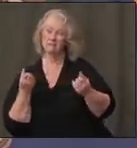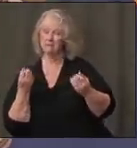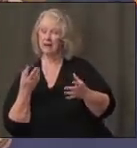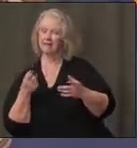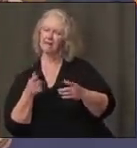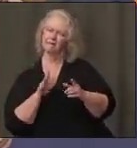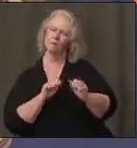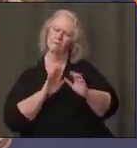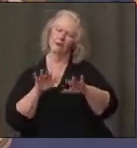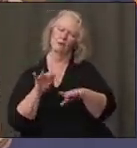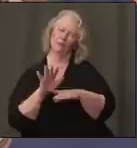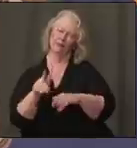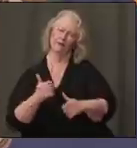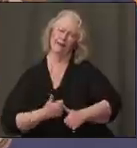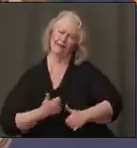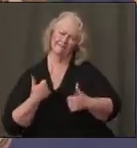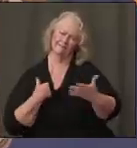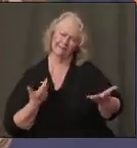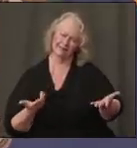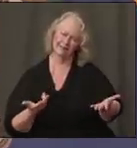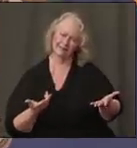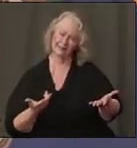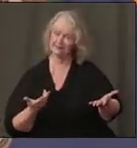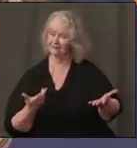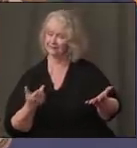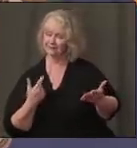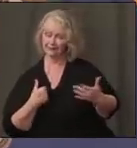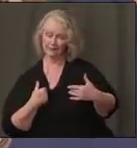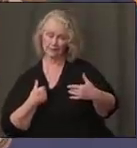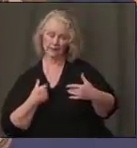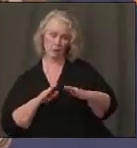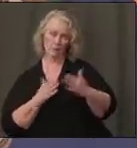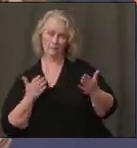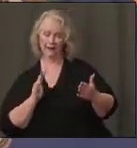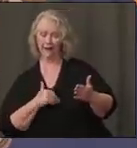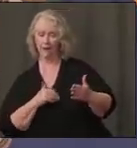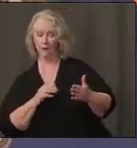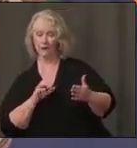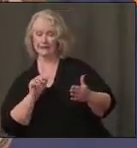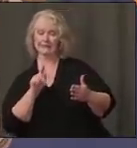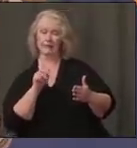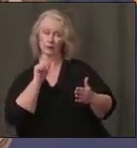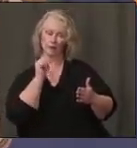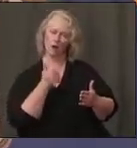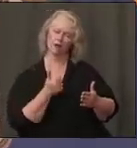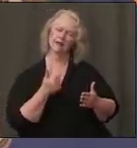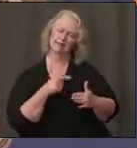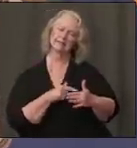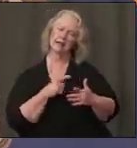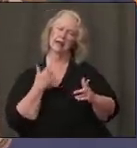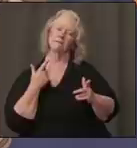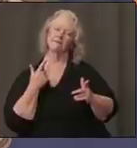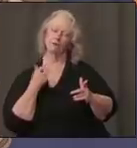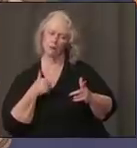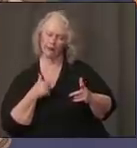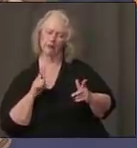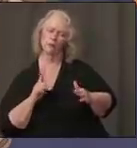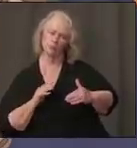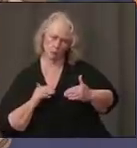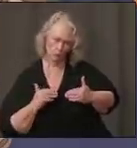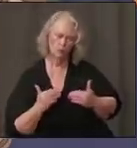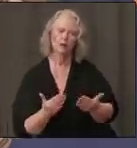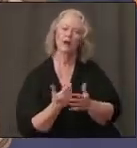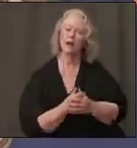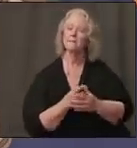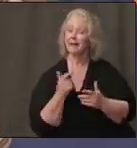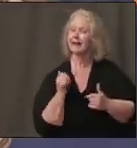like tomorrow we're going to start reopening our state as well. I think this is probably a good time to turn that page, although we've gotten to